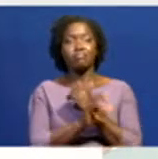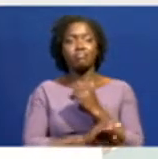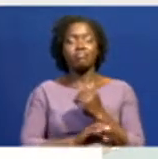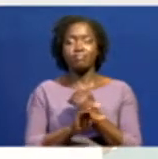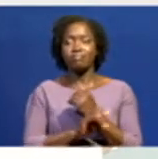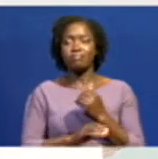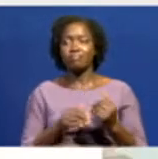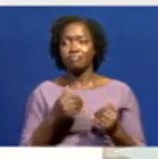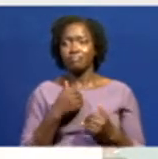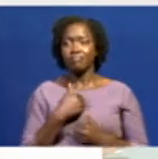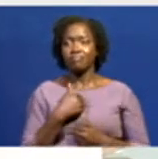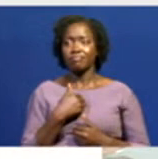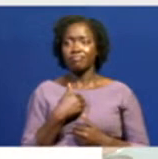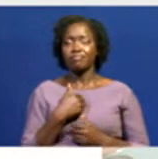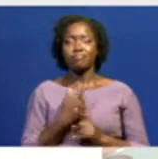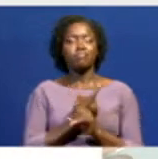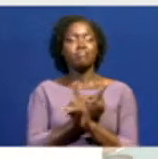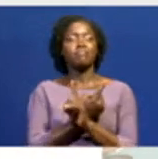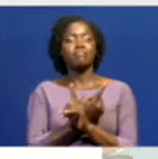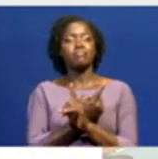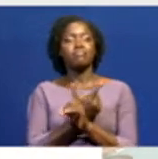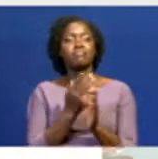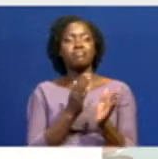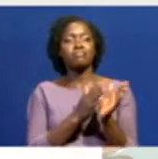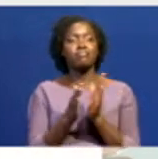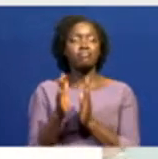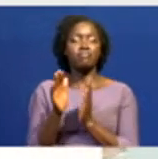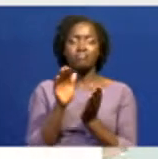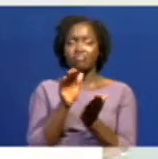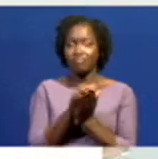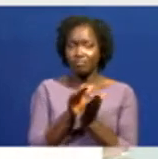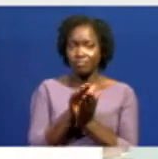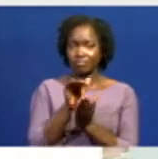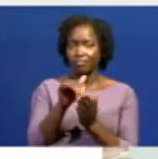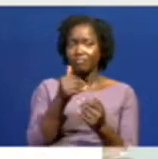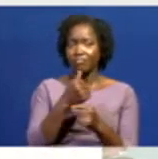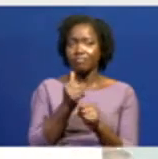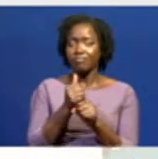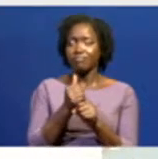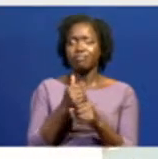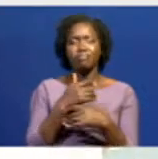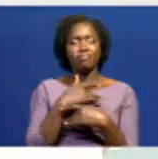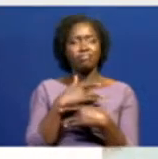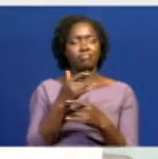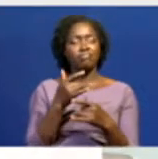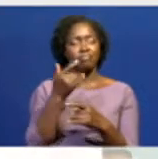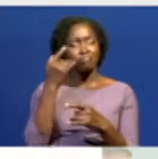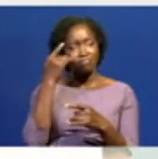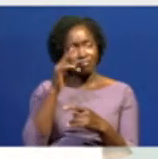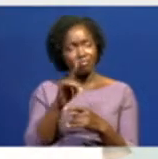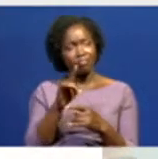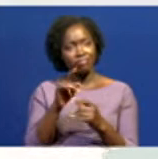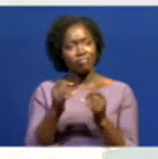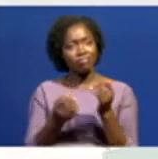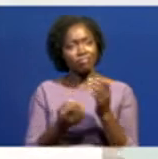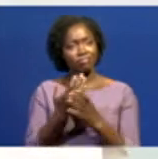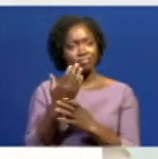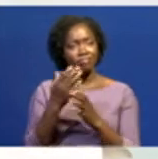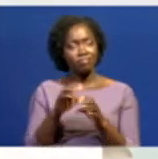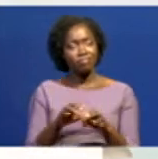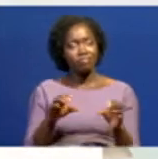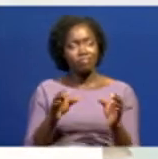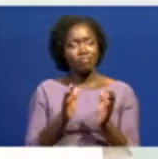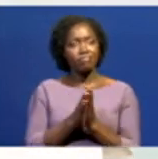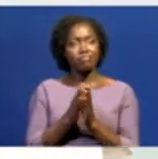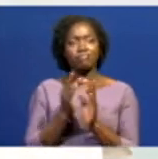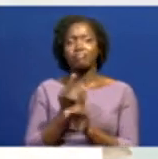has different plans for saving that would make it quite interesting for our growing market with